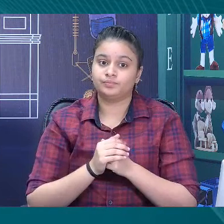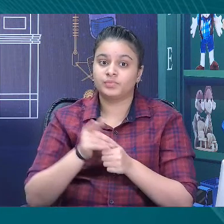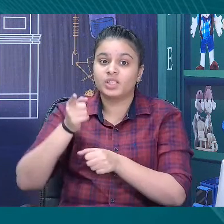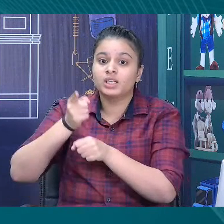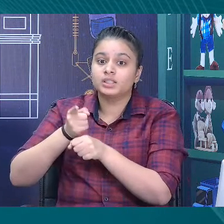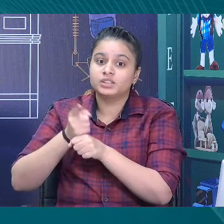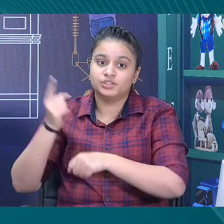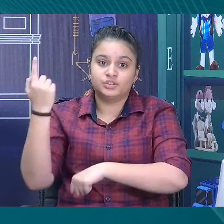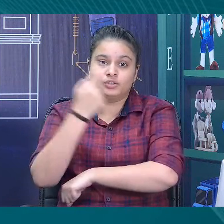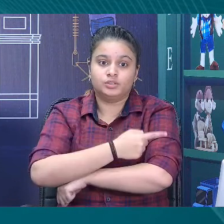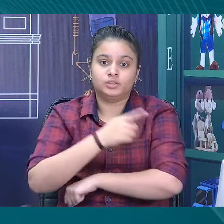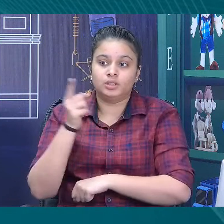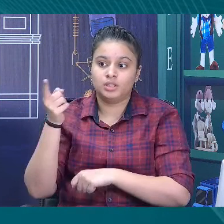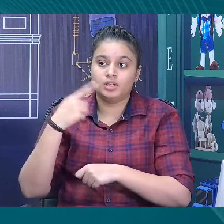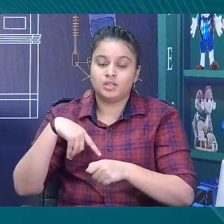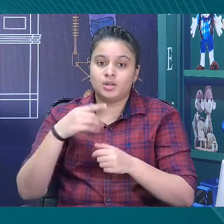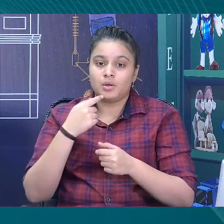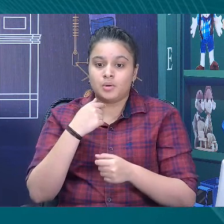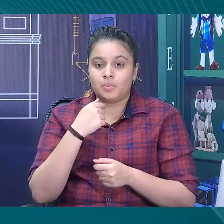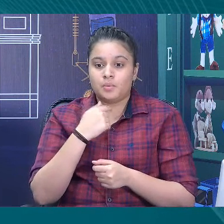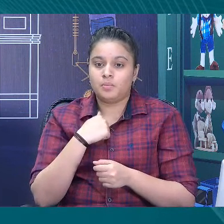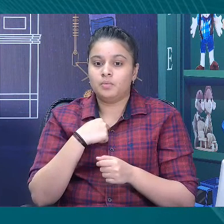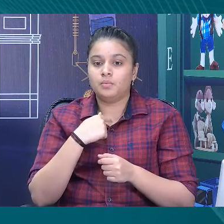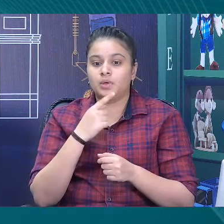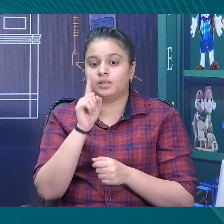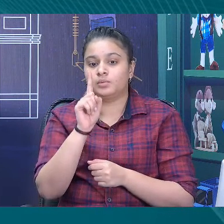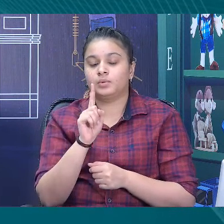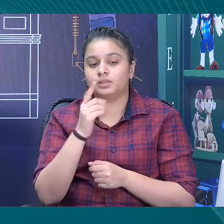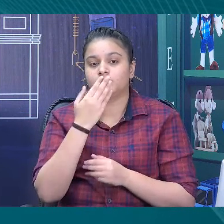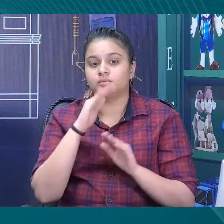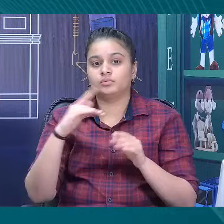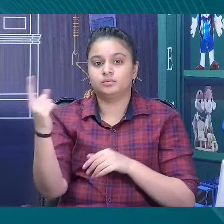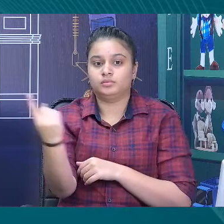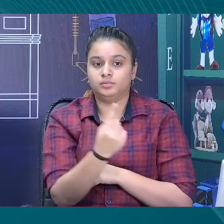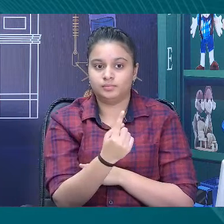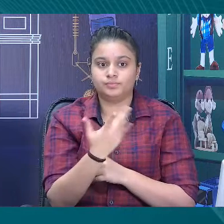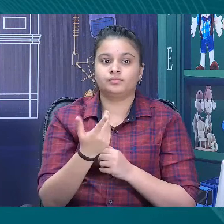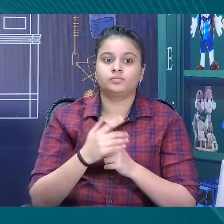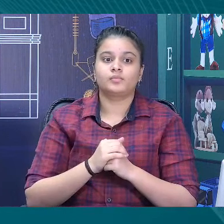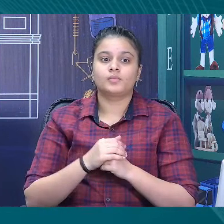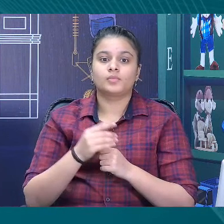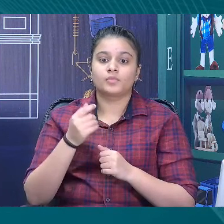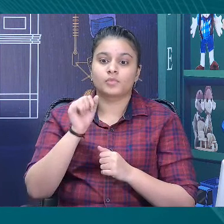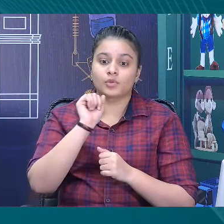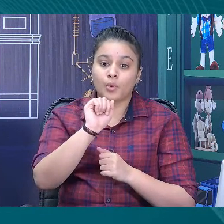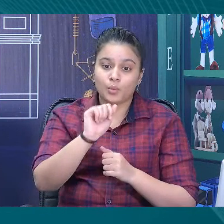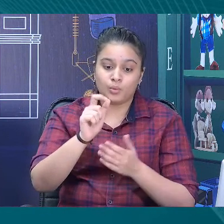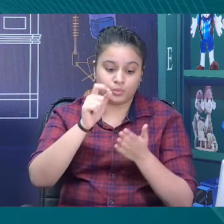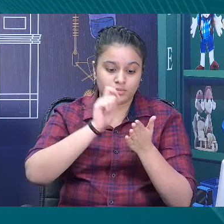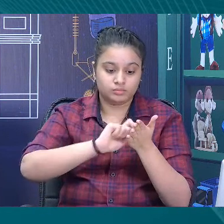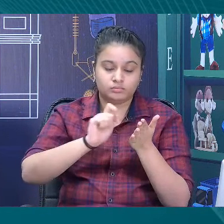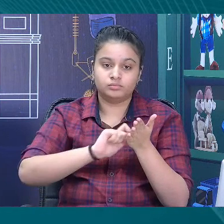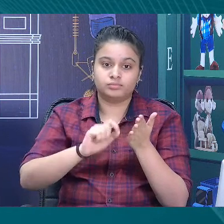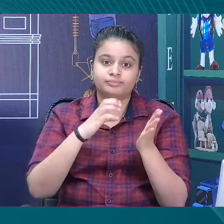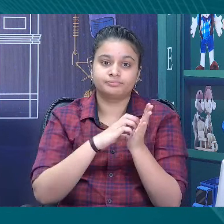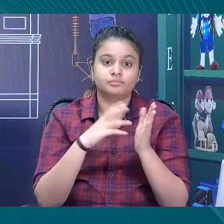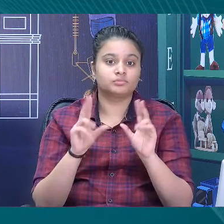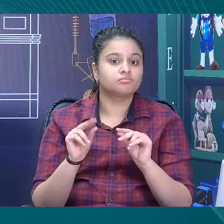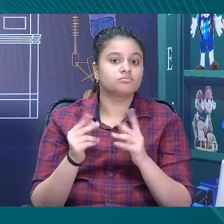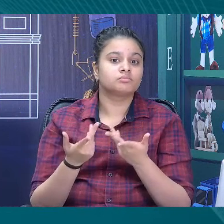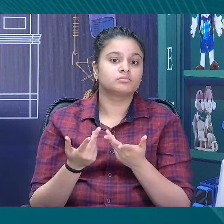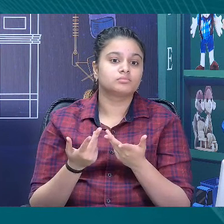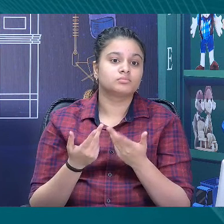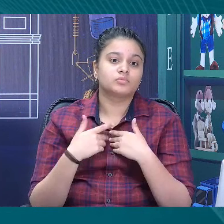Day, for example, what I did with some student, she said she could not write her paragraph on it. So I said, okay, tell me